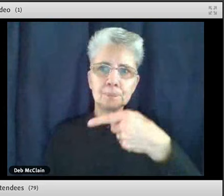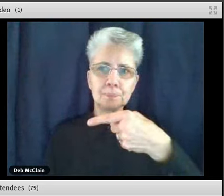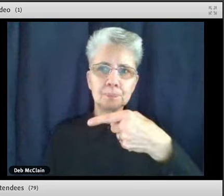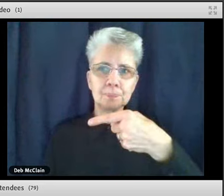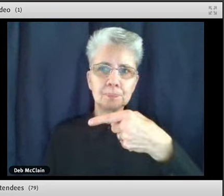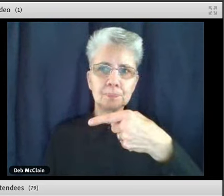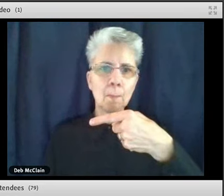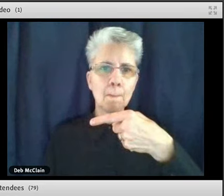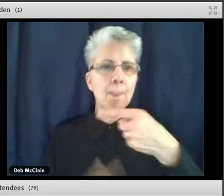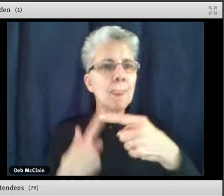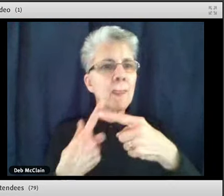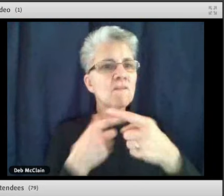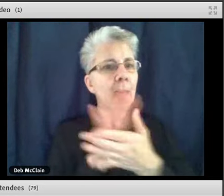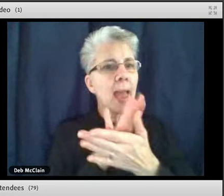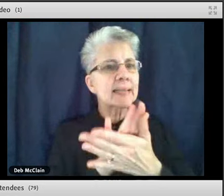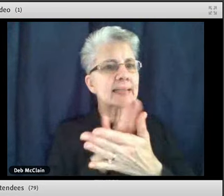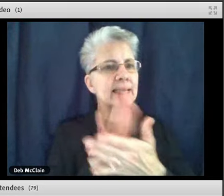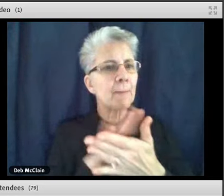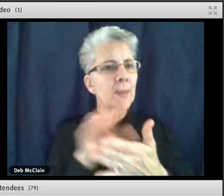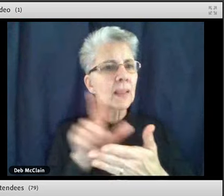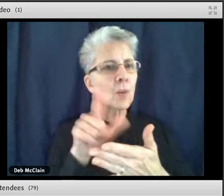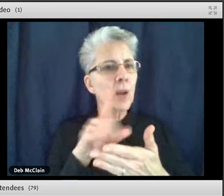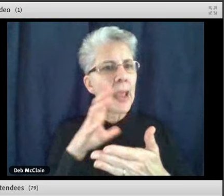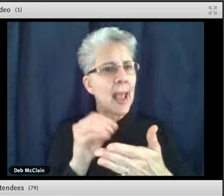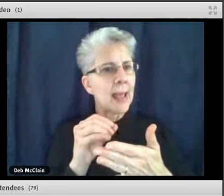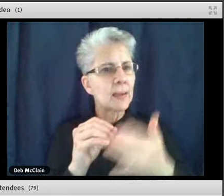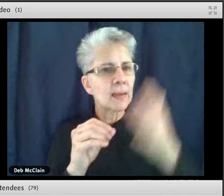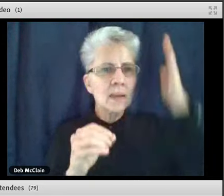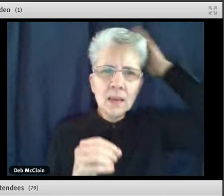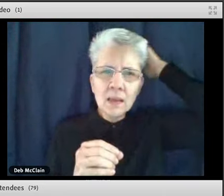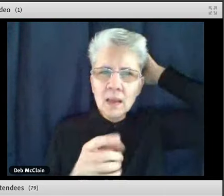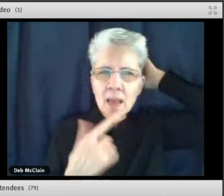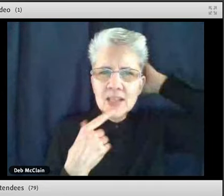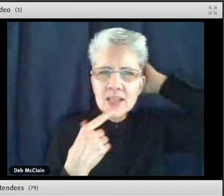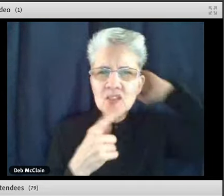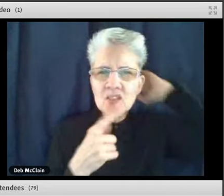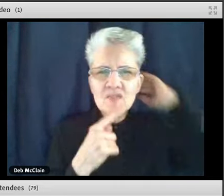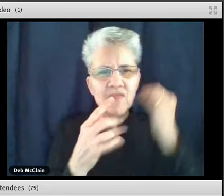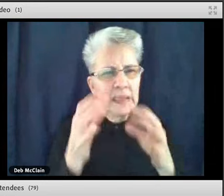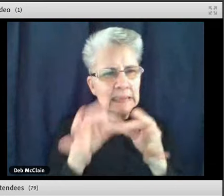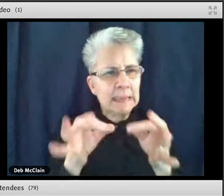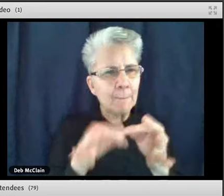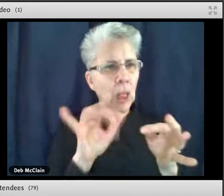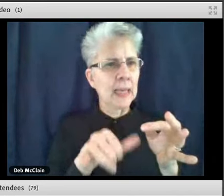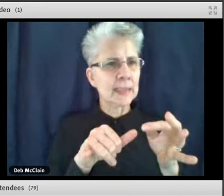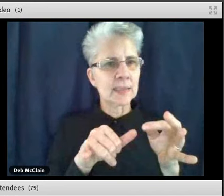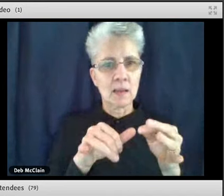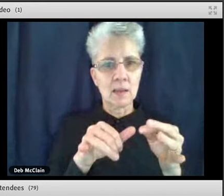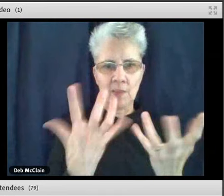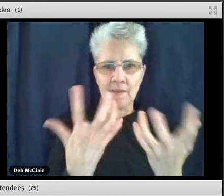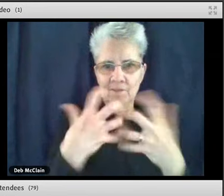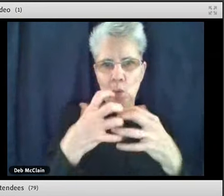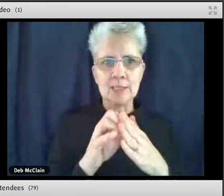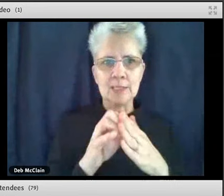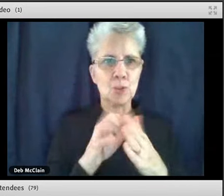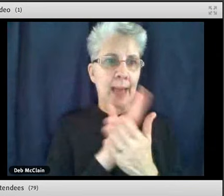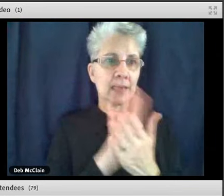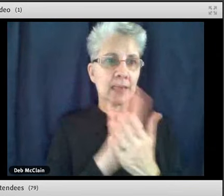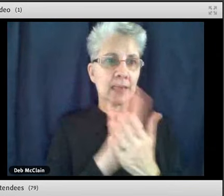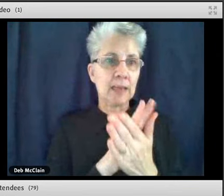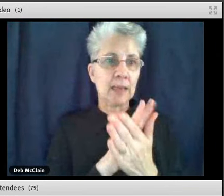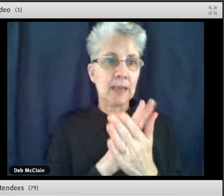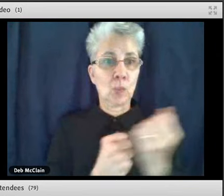Again, very simple image here. Important library information. We're closed. Visit the library from home. Fantastic. And it's got a